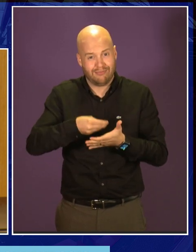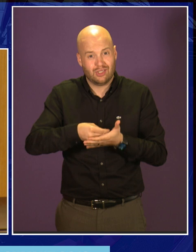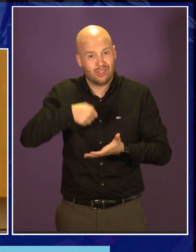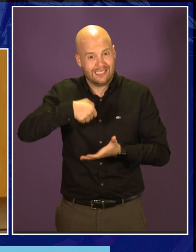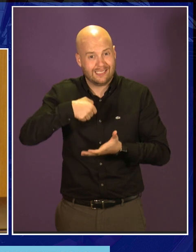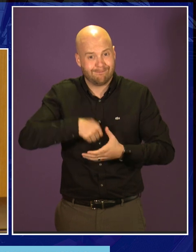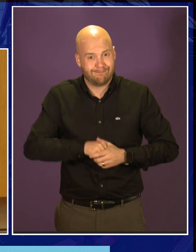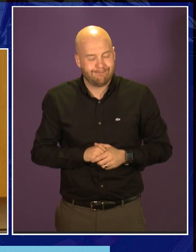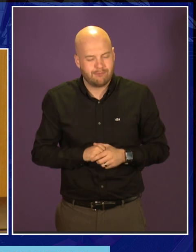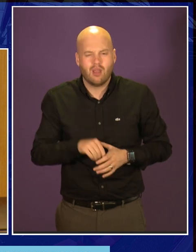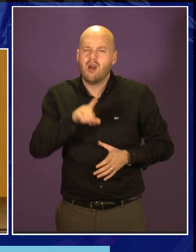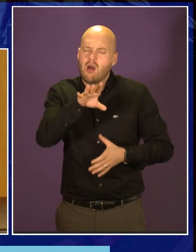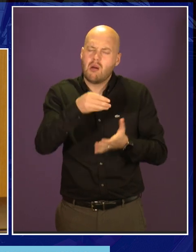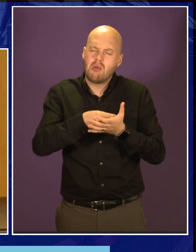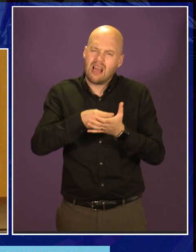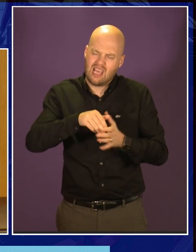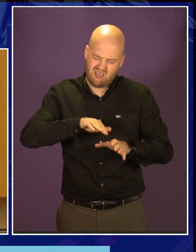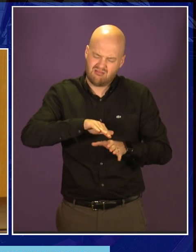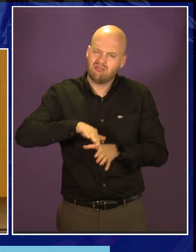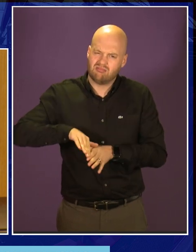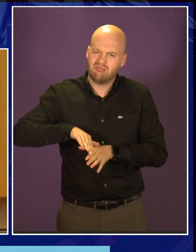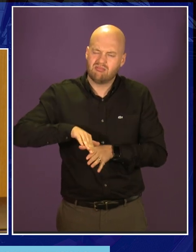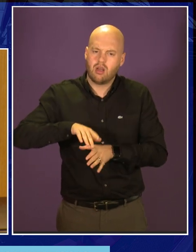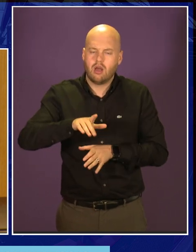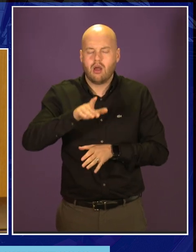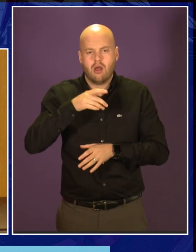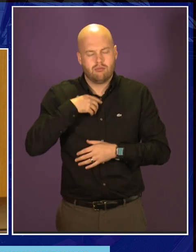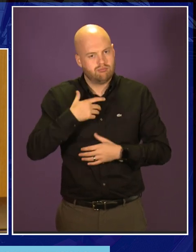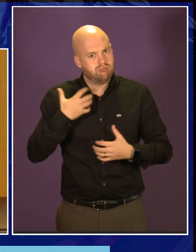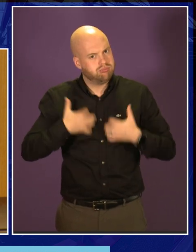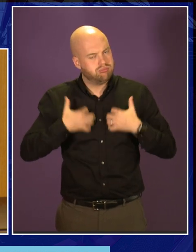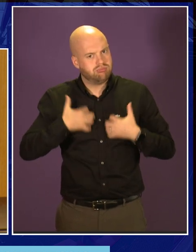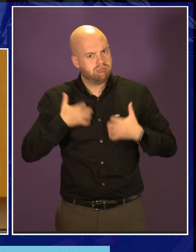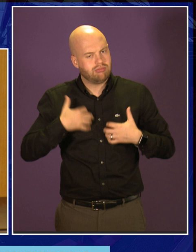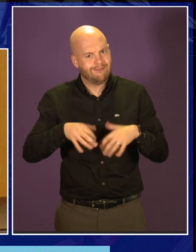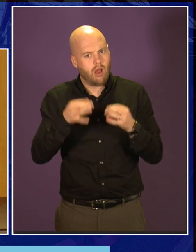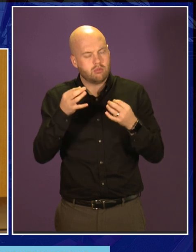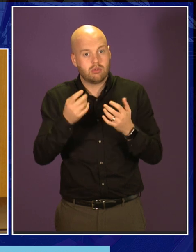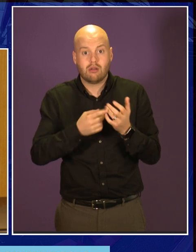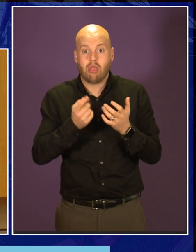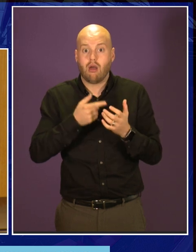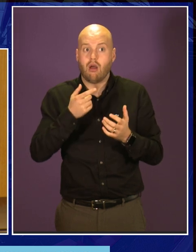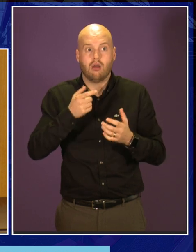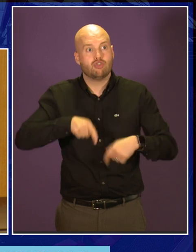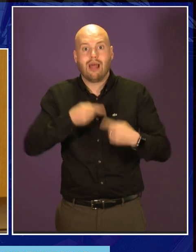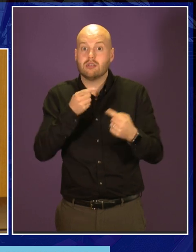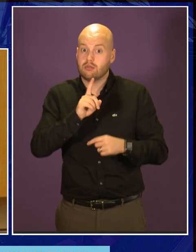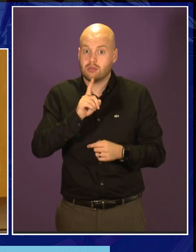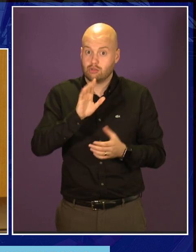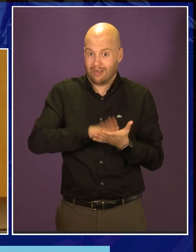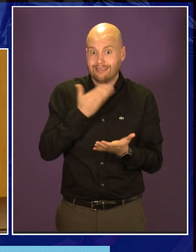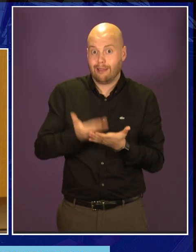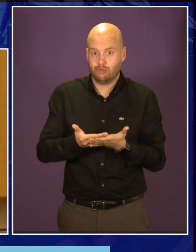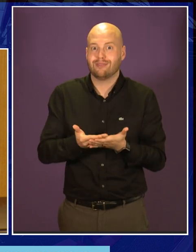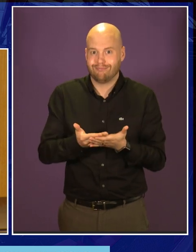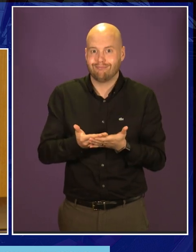aside for the moment, if we can, another challenge which came across, which I thought was really interesting, was that of translation. So I'm an